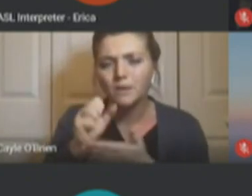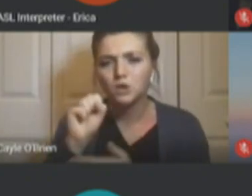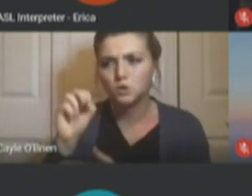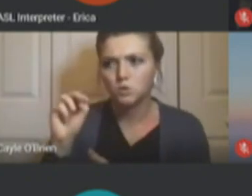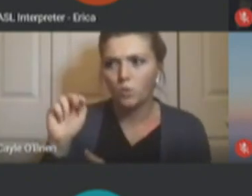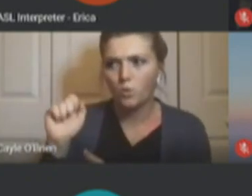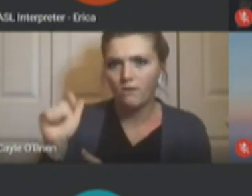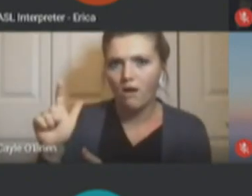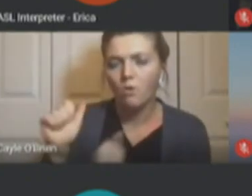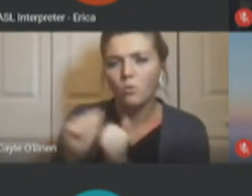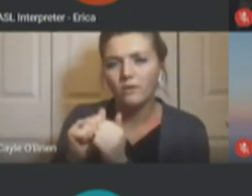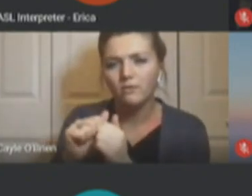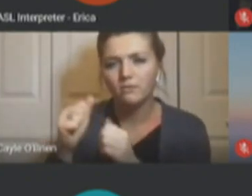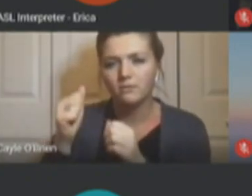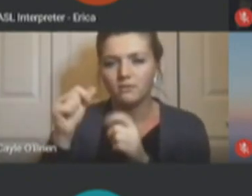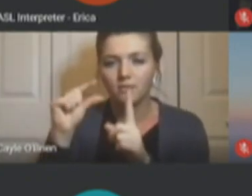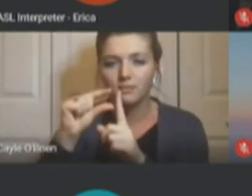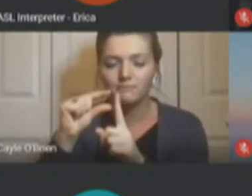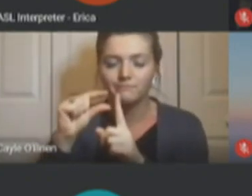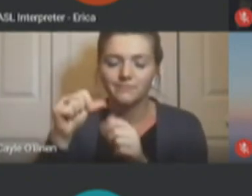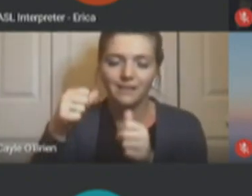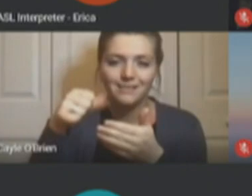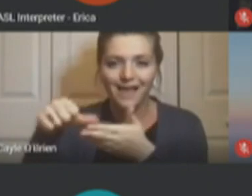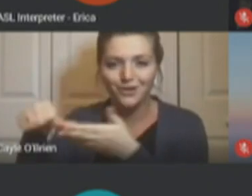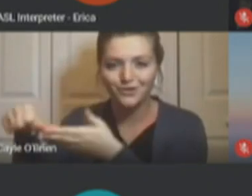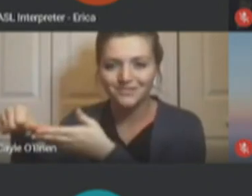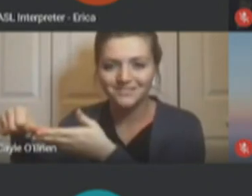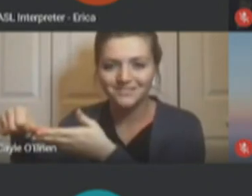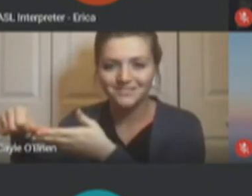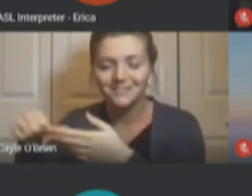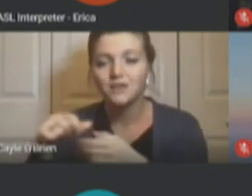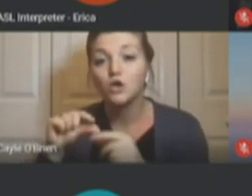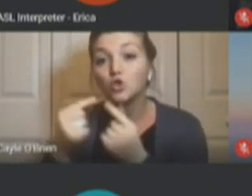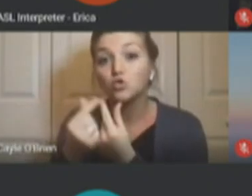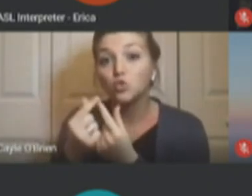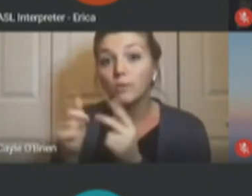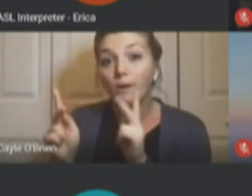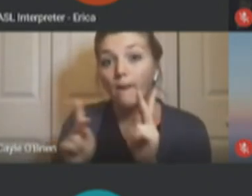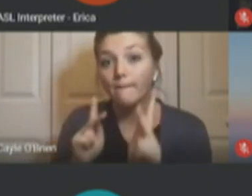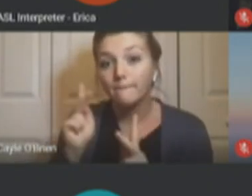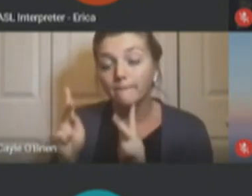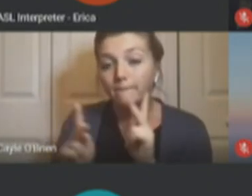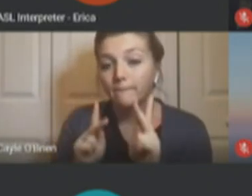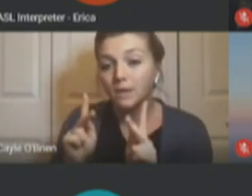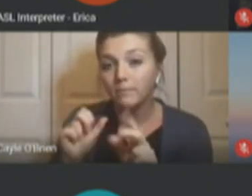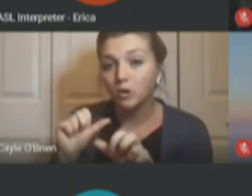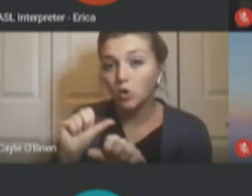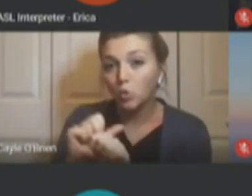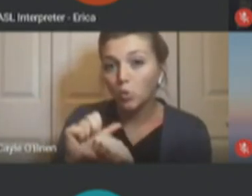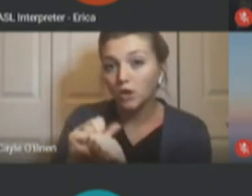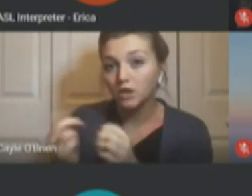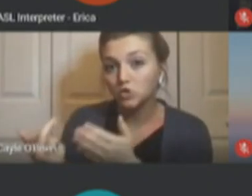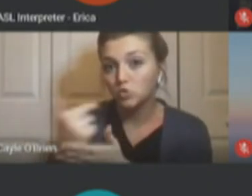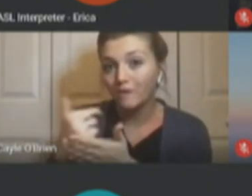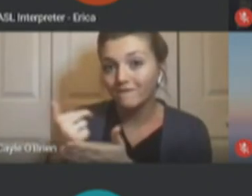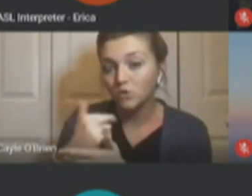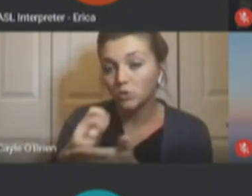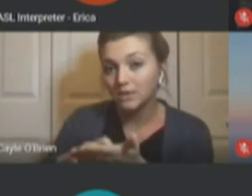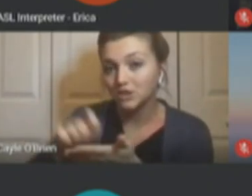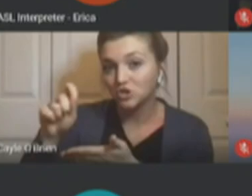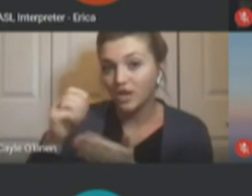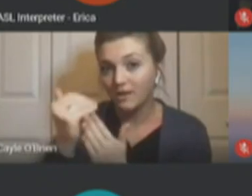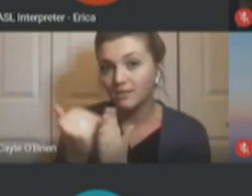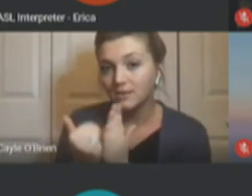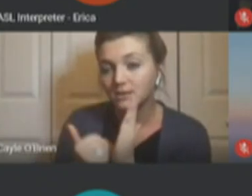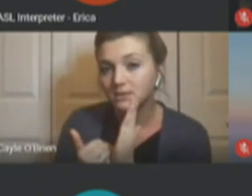but BIFDIC is the group of agencies that is working to review this checklist, and we